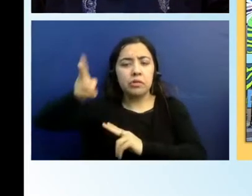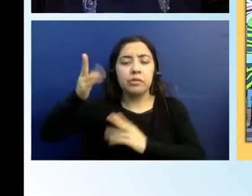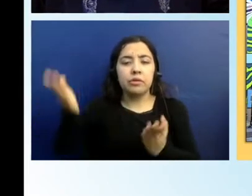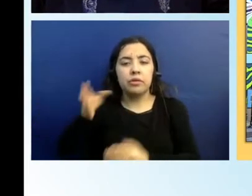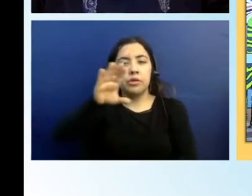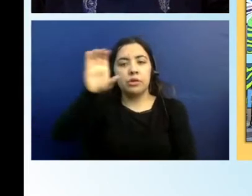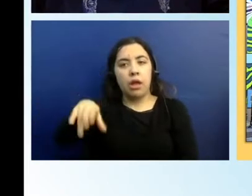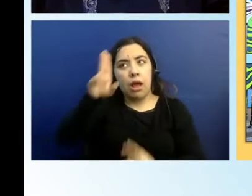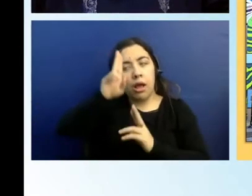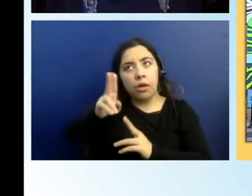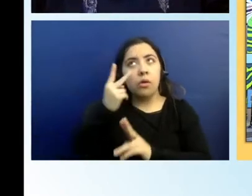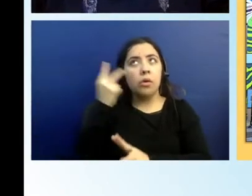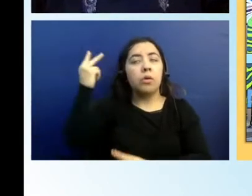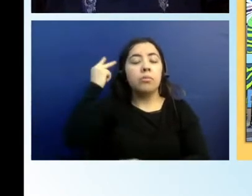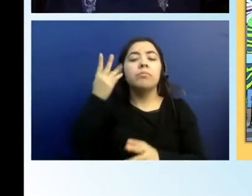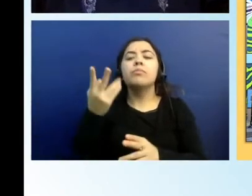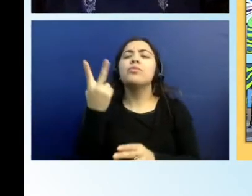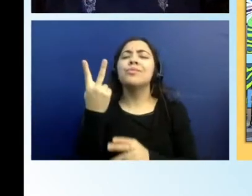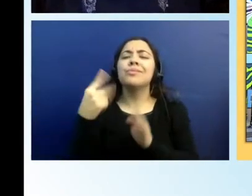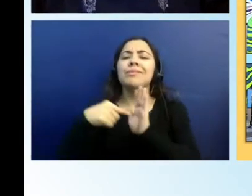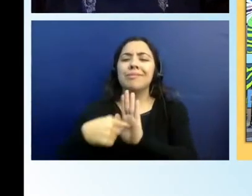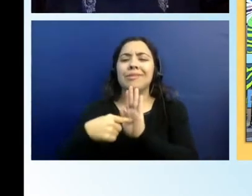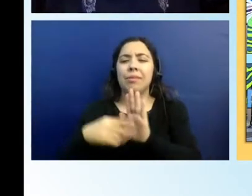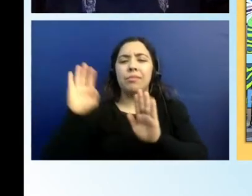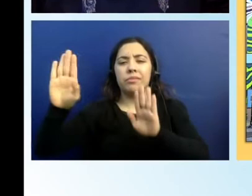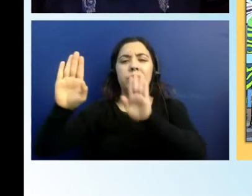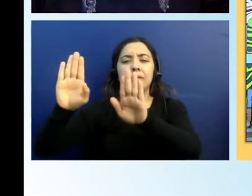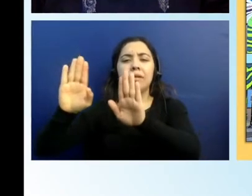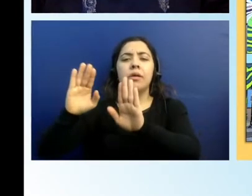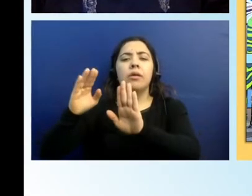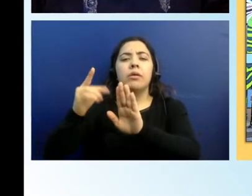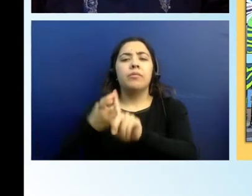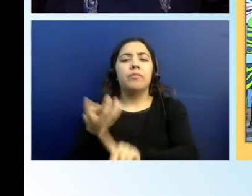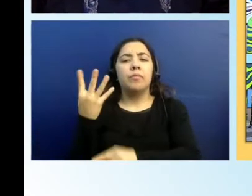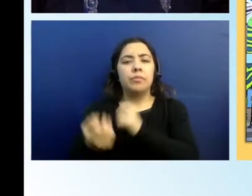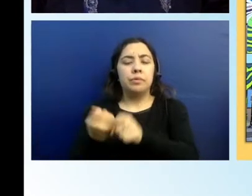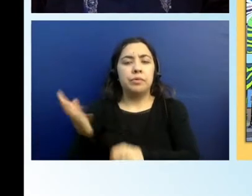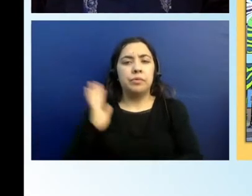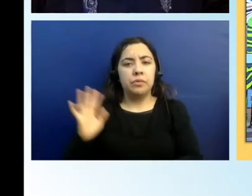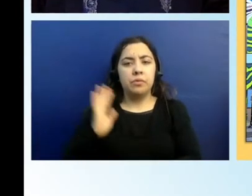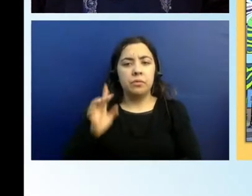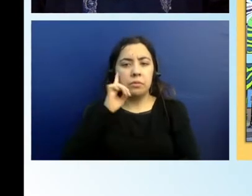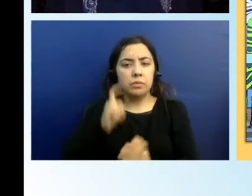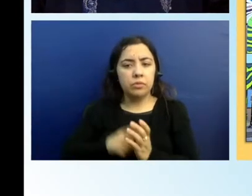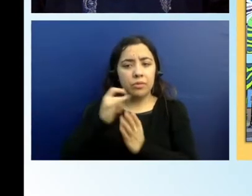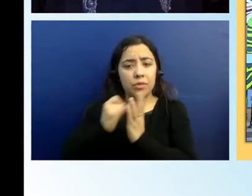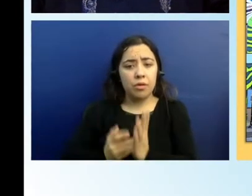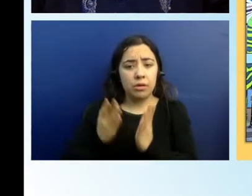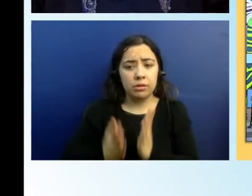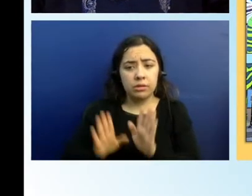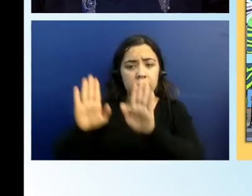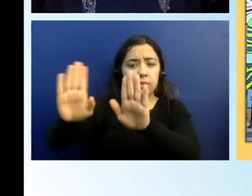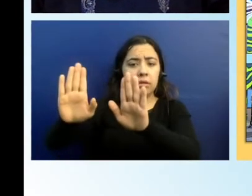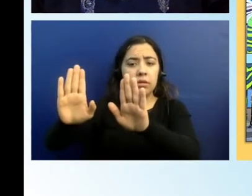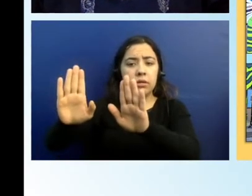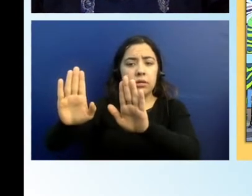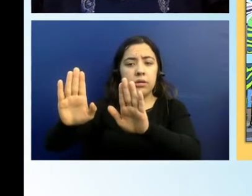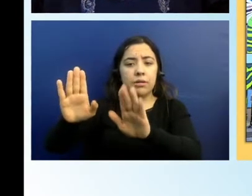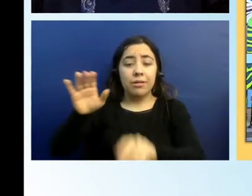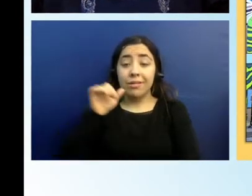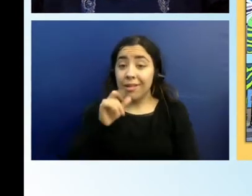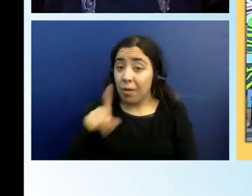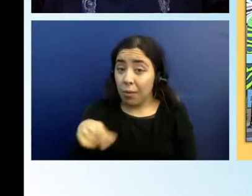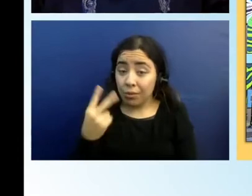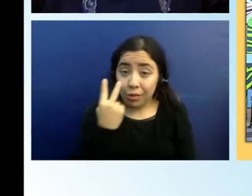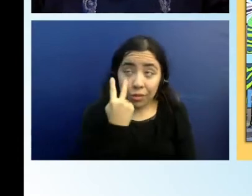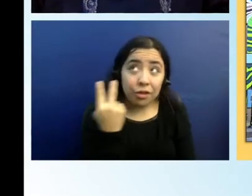examples from 4 years ago. As you can see, the artists now, they don't only look back to the